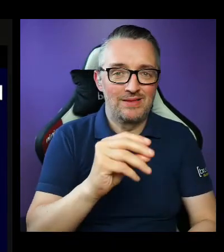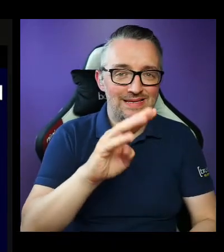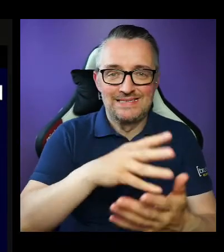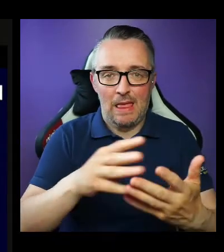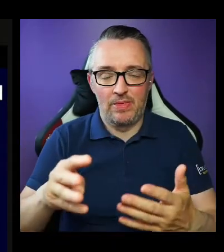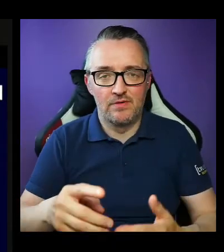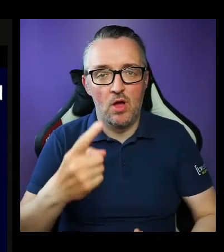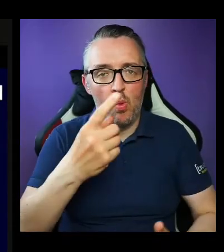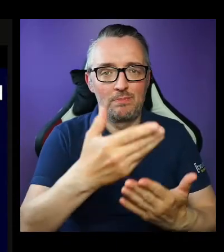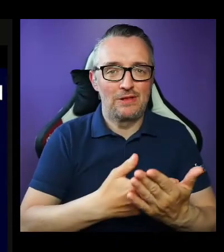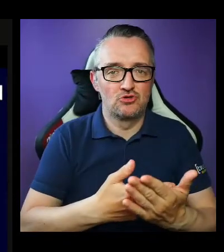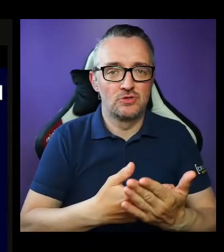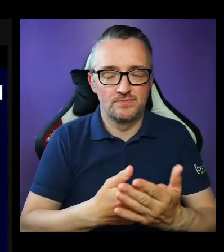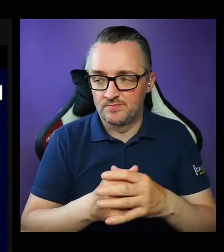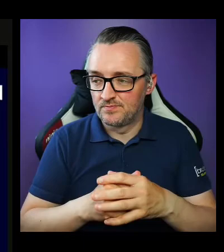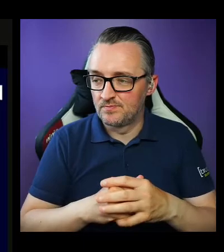for one page, for instance.